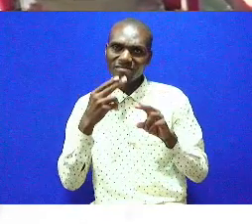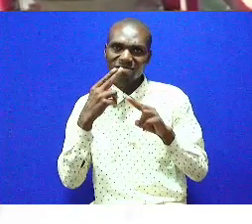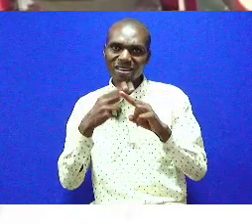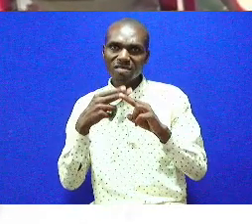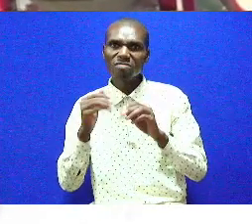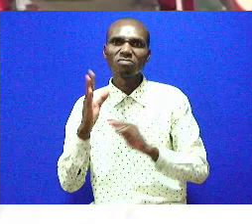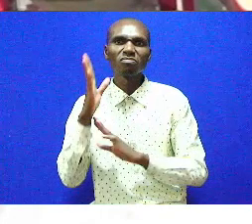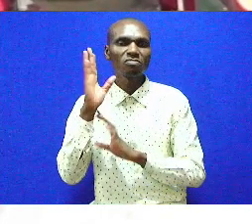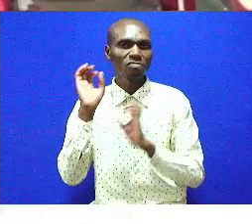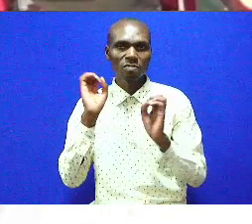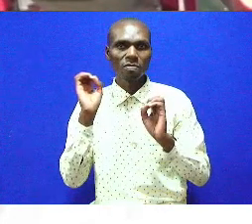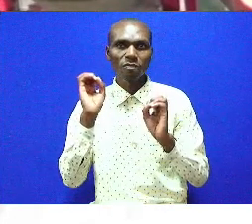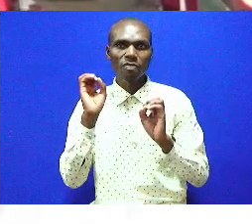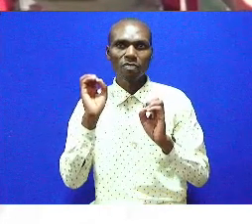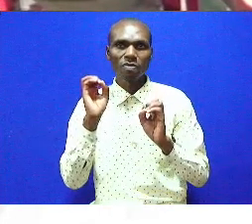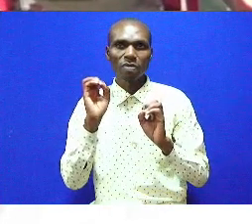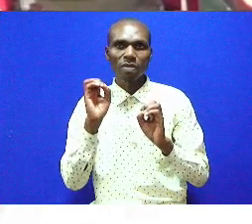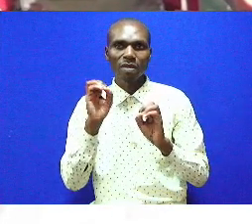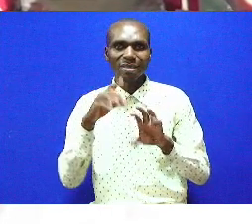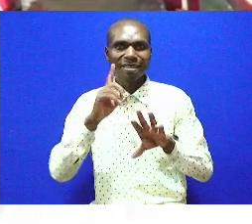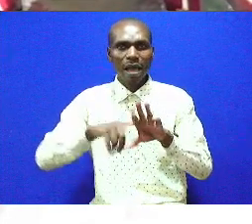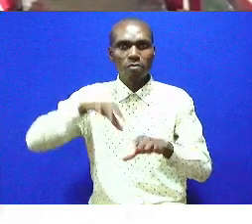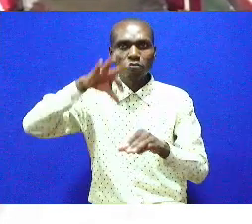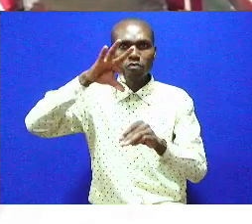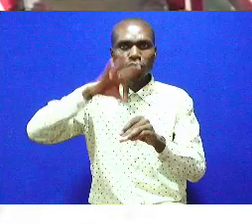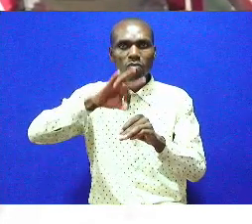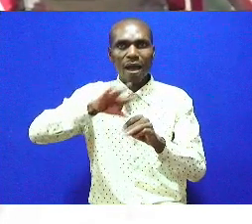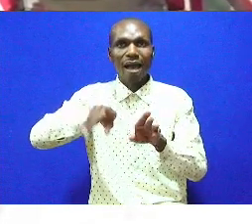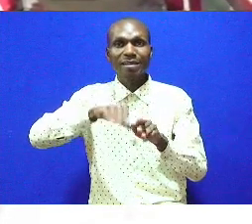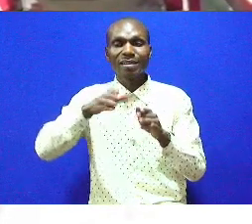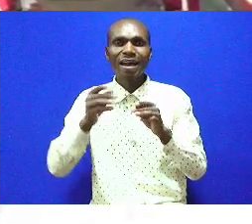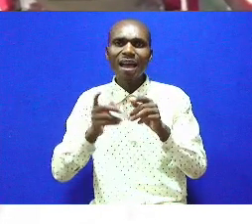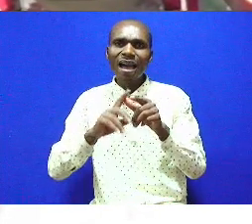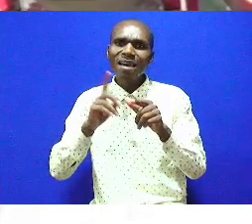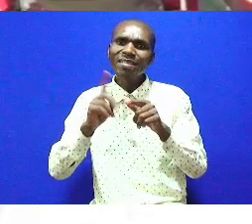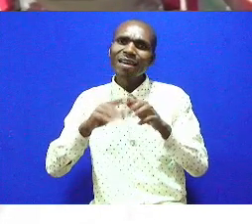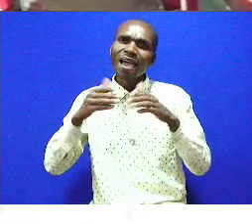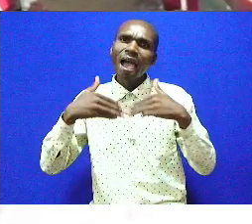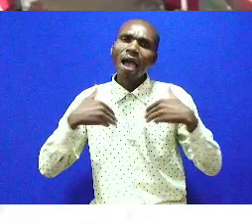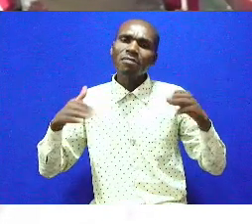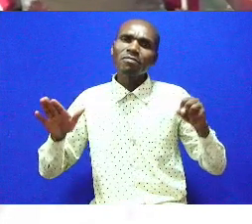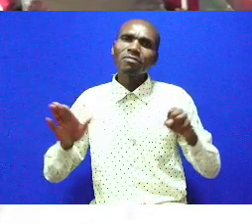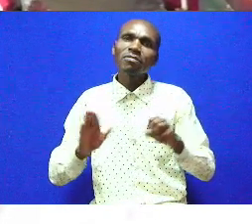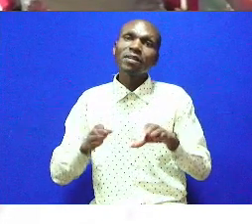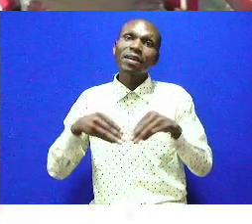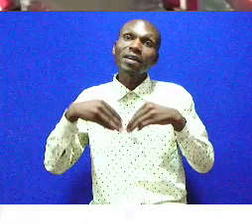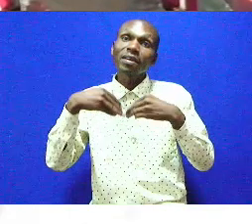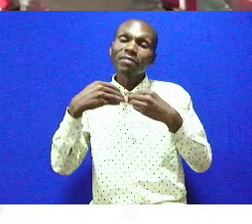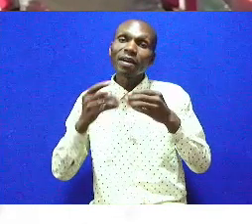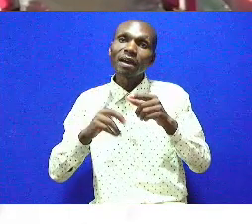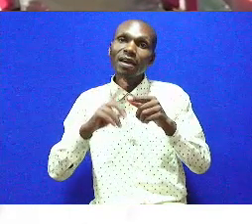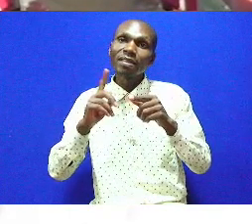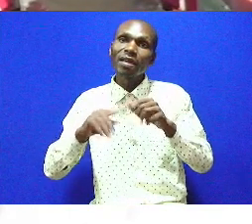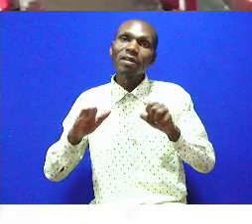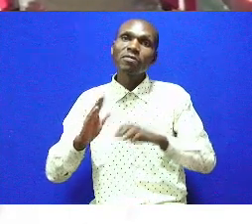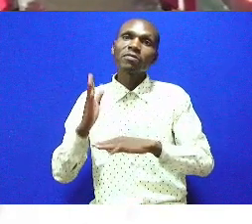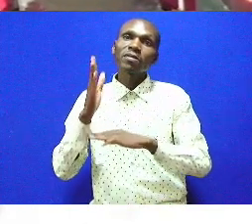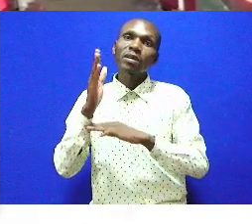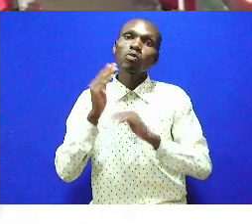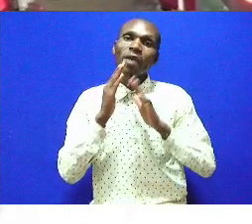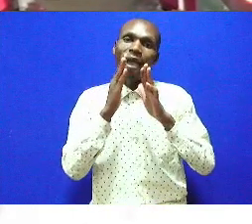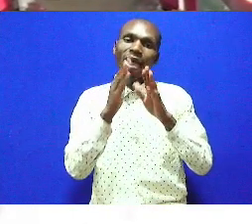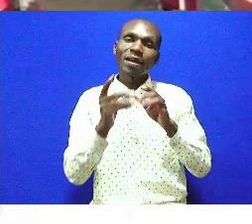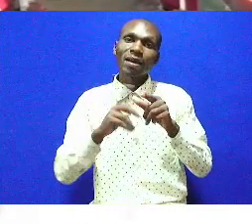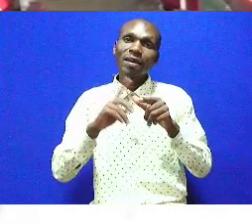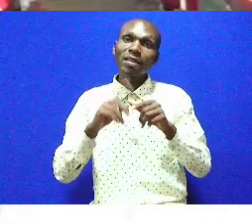security. Once you have been elected as a leader, then you are entitled to those security arrangements which we are